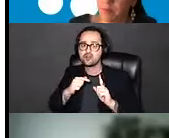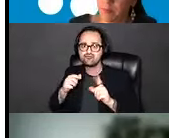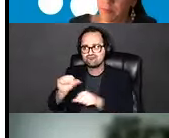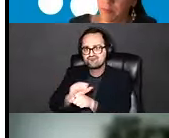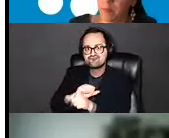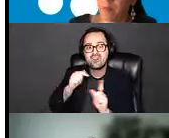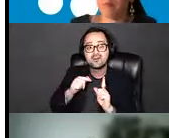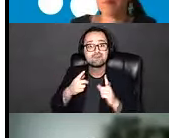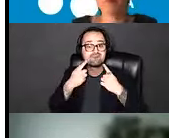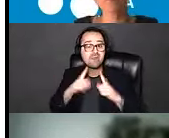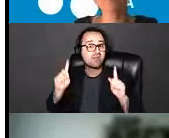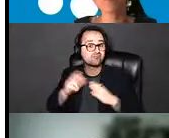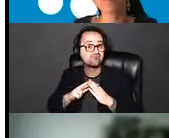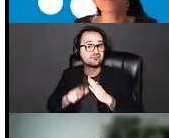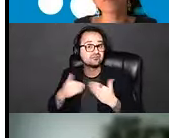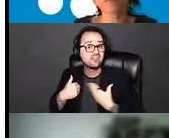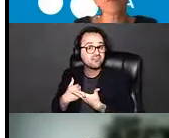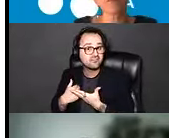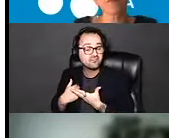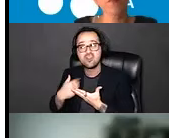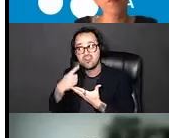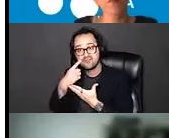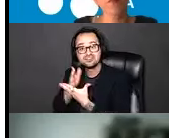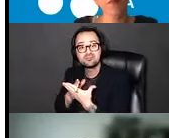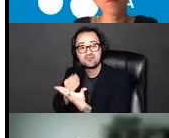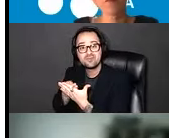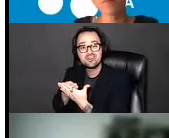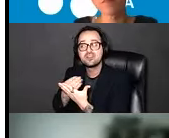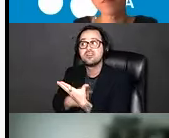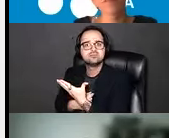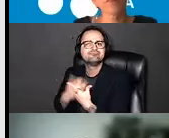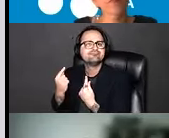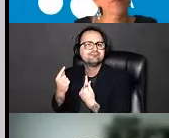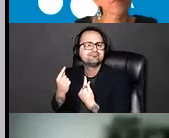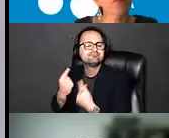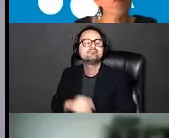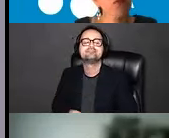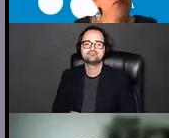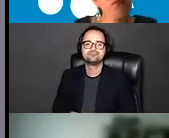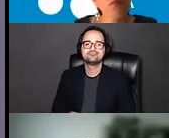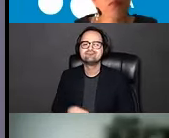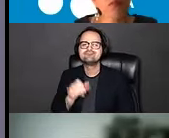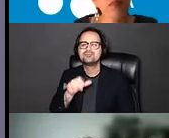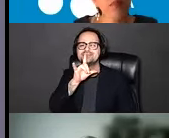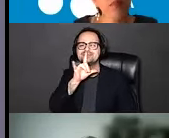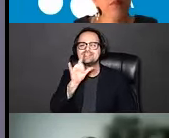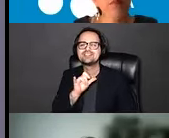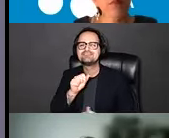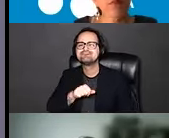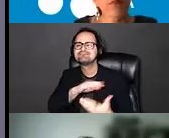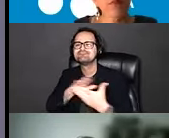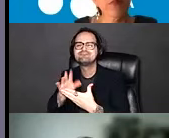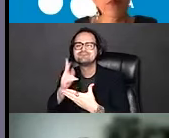you've successfully secured some of the rescue plan money. What did you encounter, and what kinds of things are